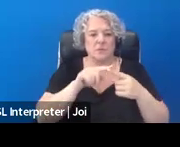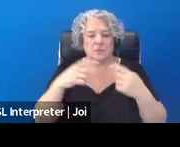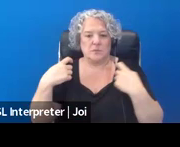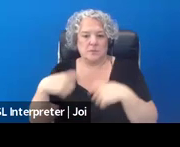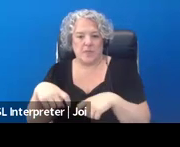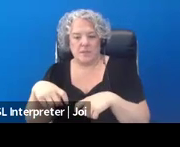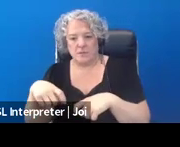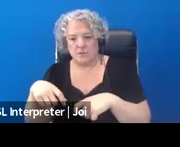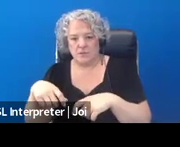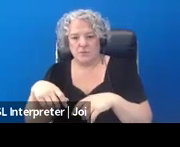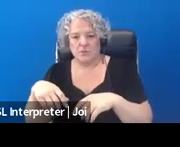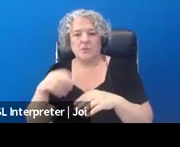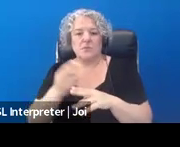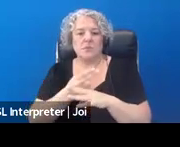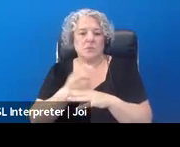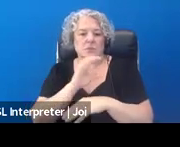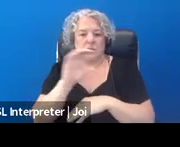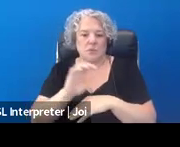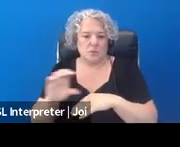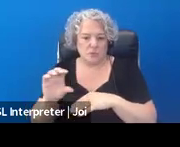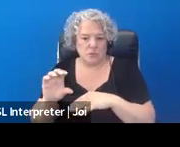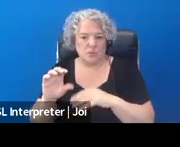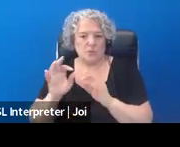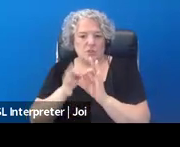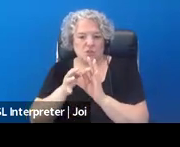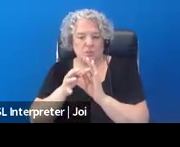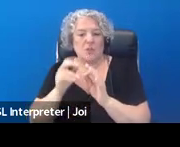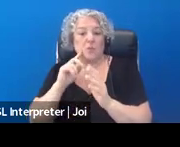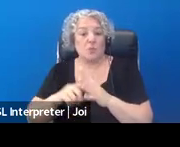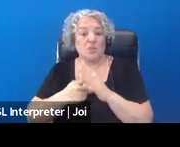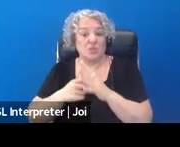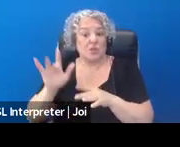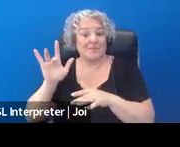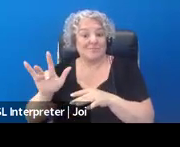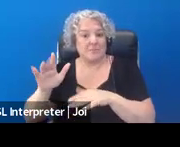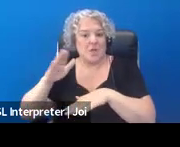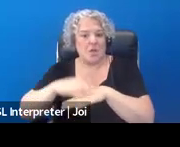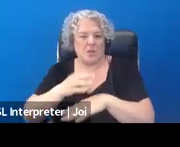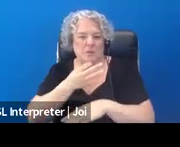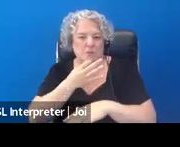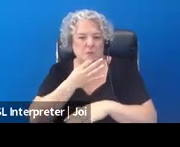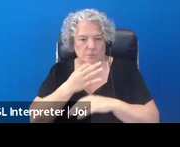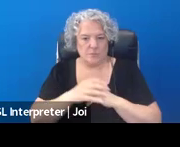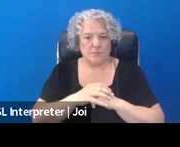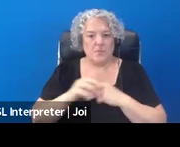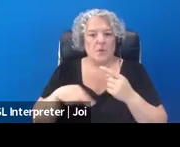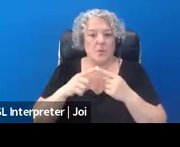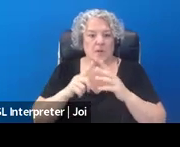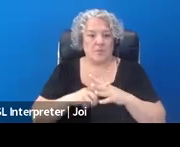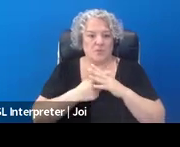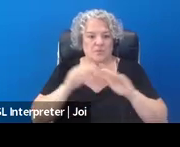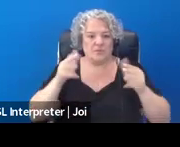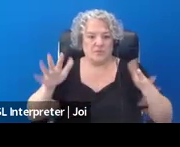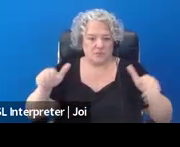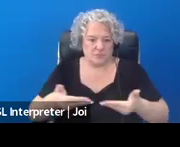into English using the Zoom interpretation feature that will be turned on in a few minutes once I'm done with this